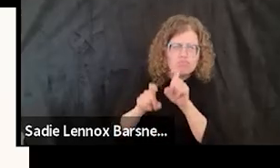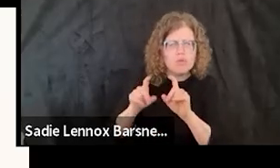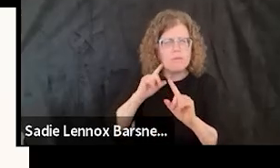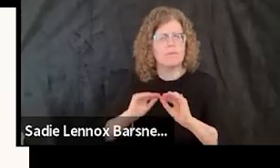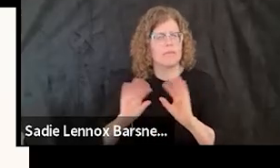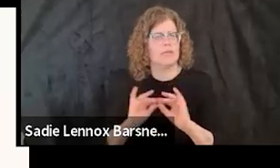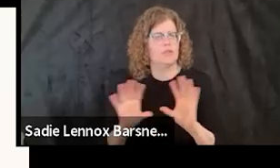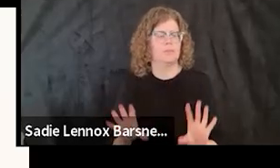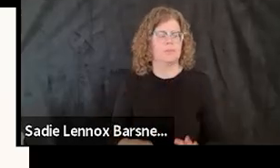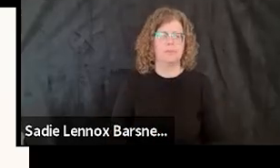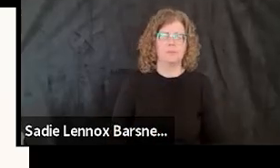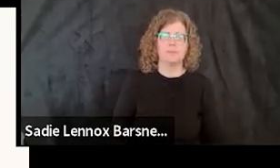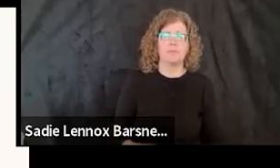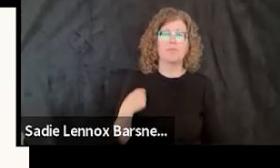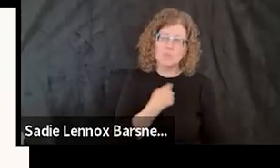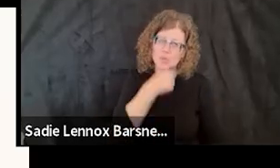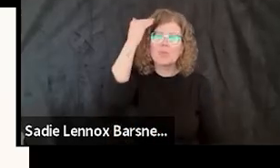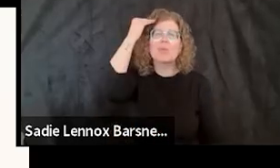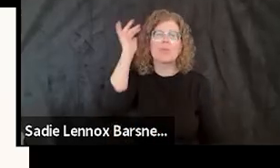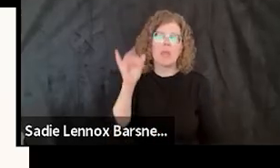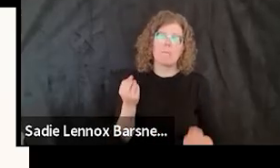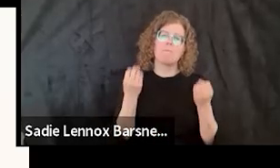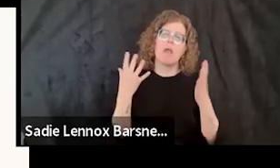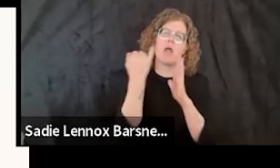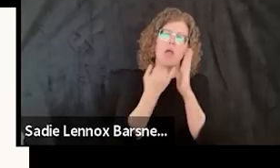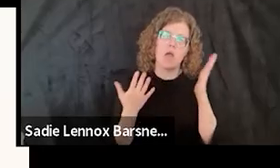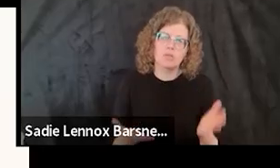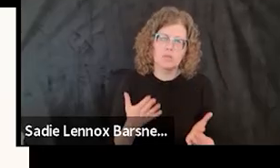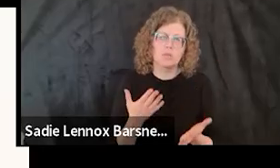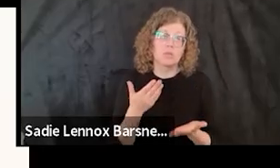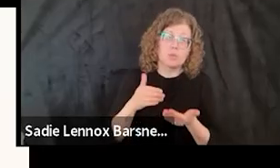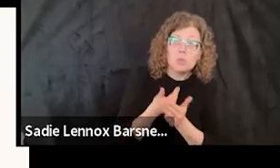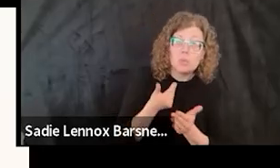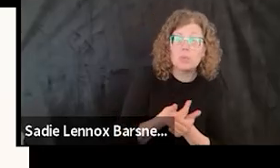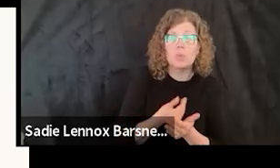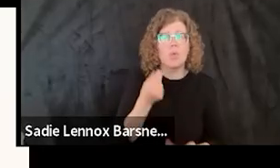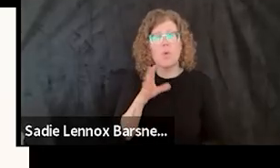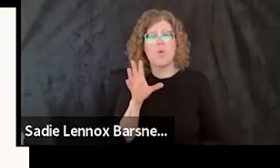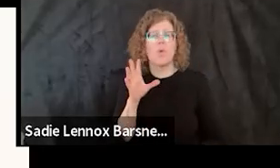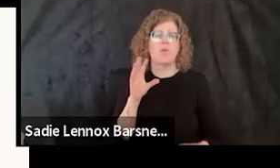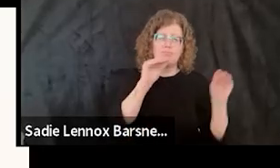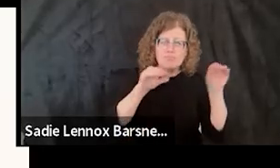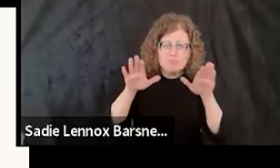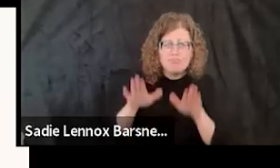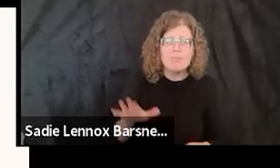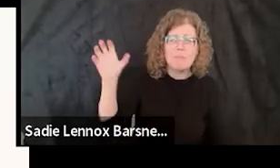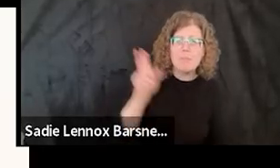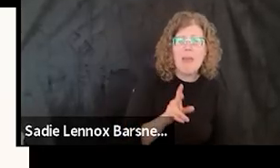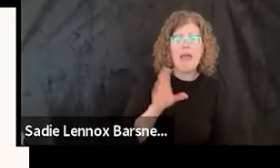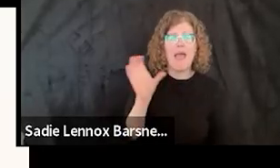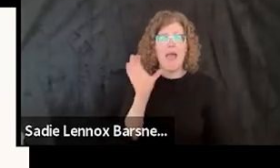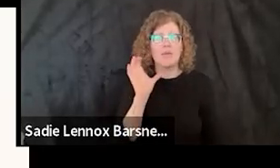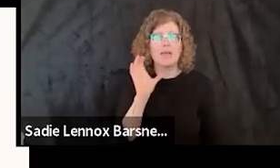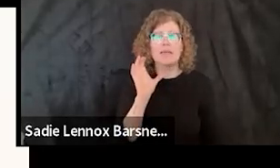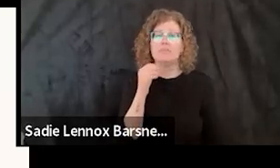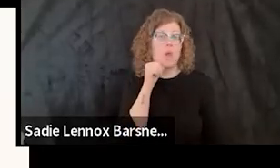We acknowledge that there are many artists who are new or returning to the city of Calgary and may not be familiar with grant programs or the